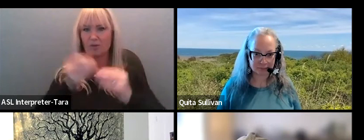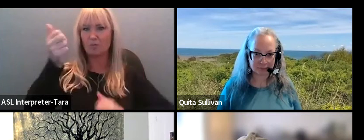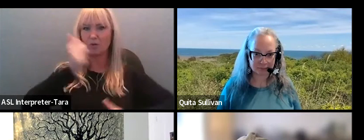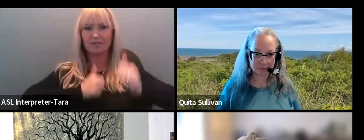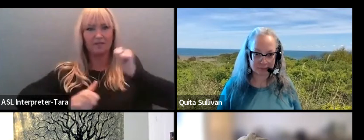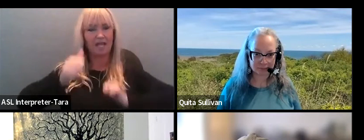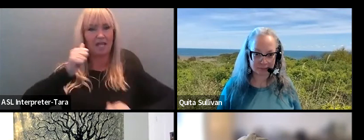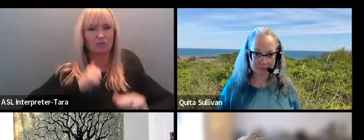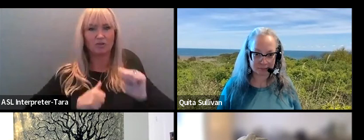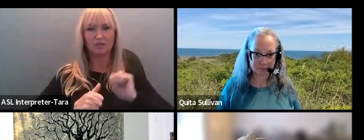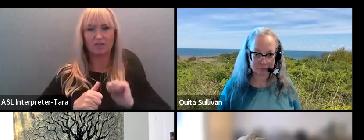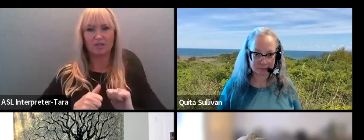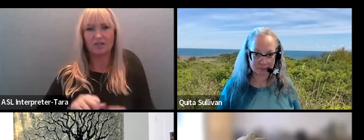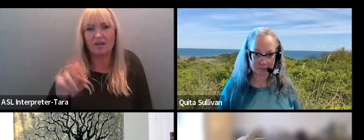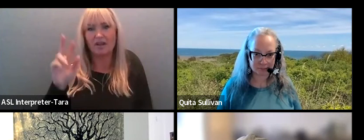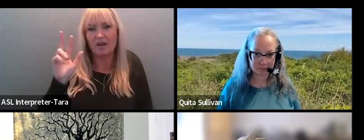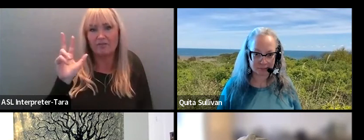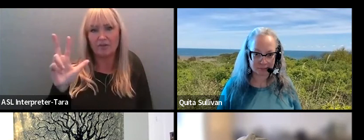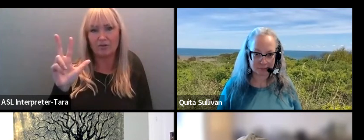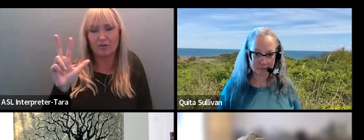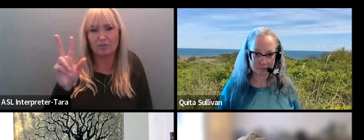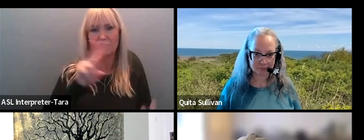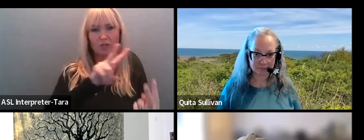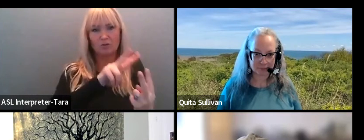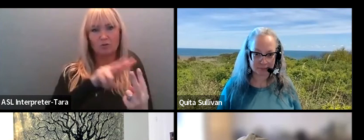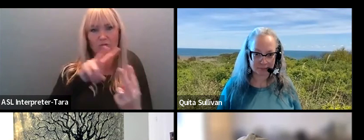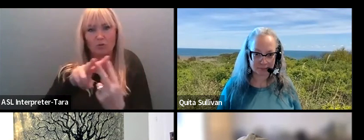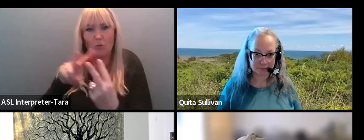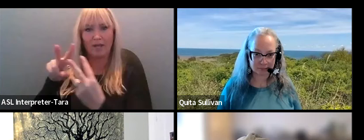three duets. And,